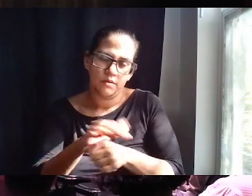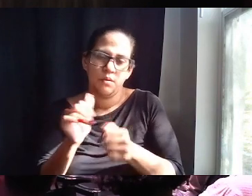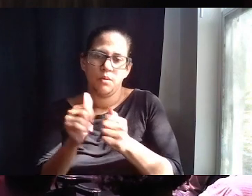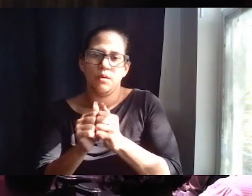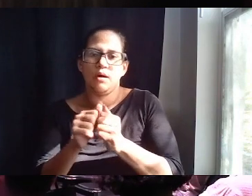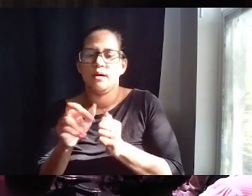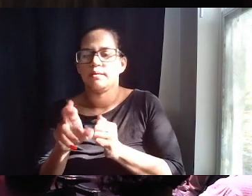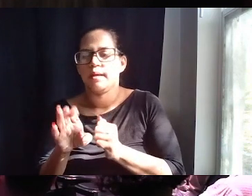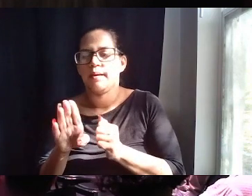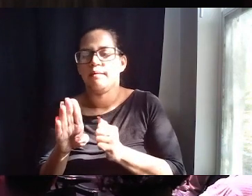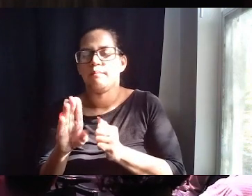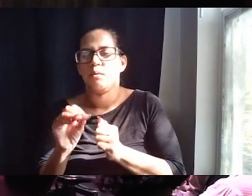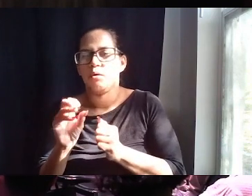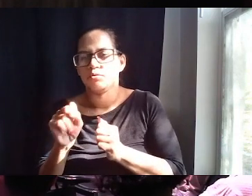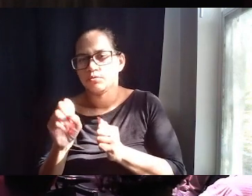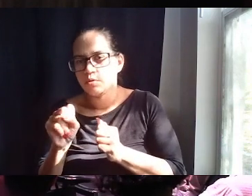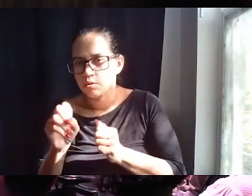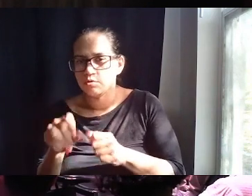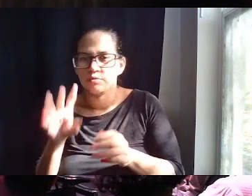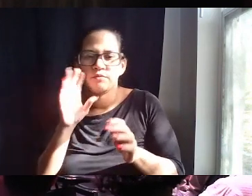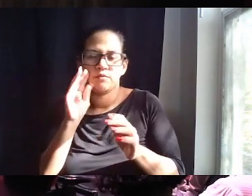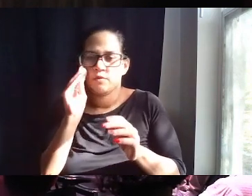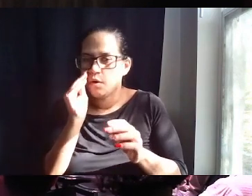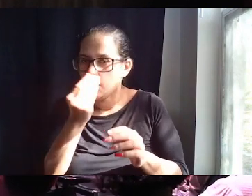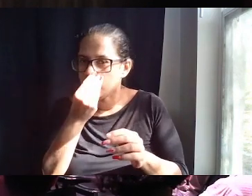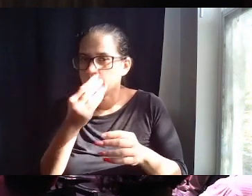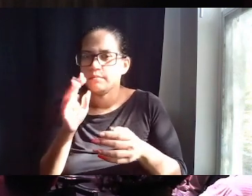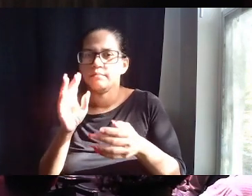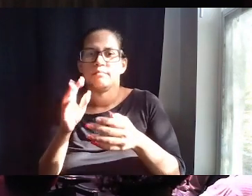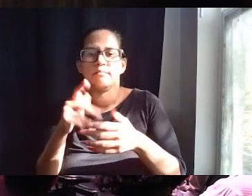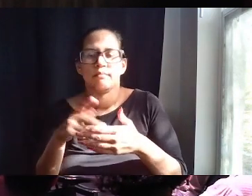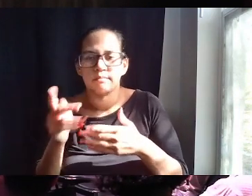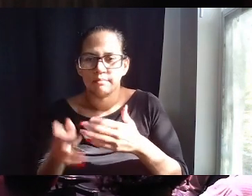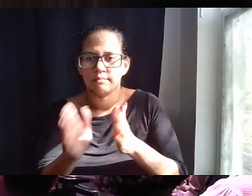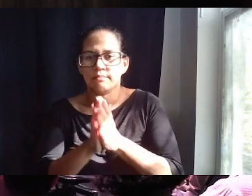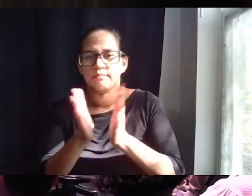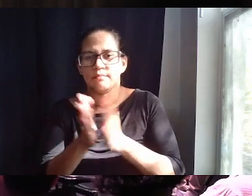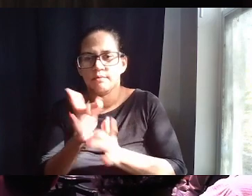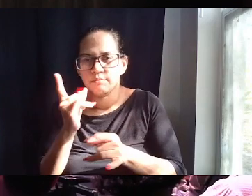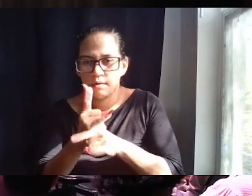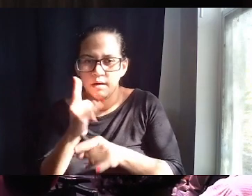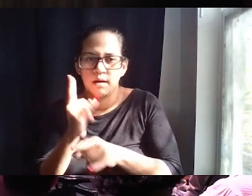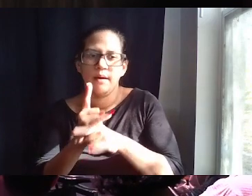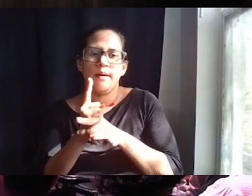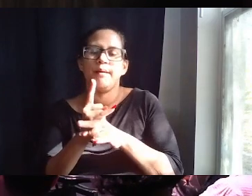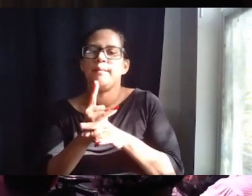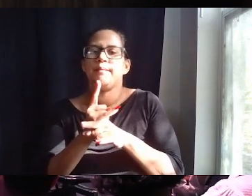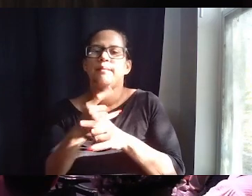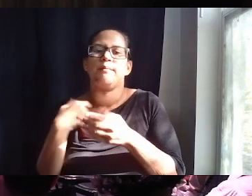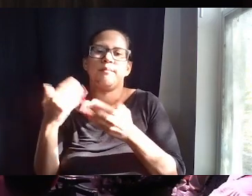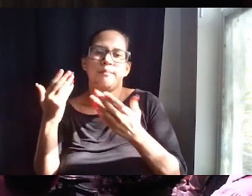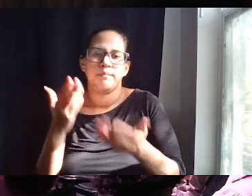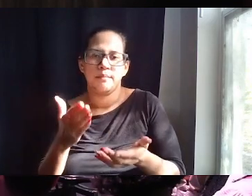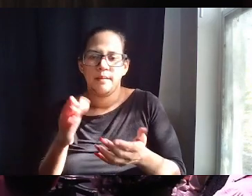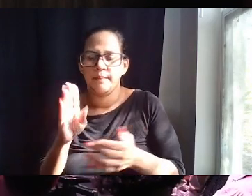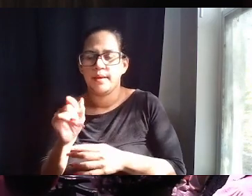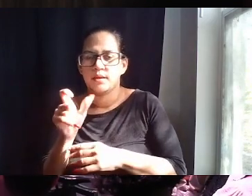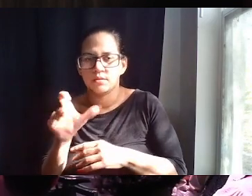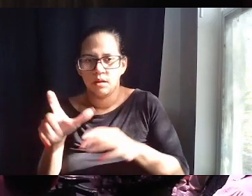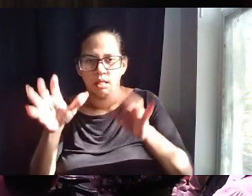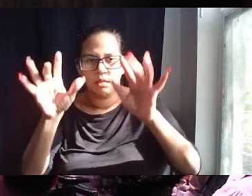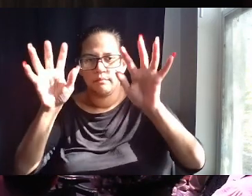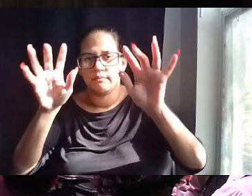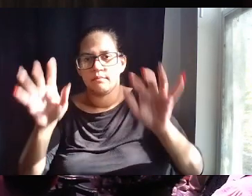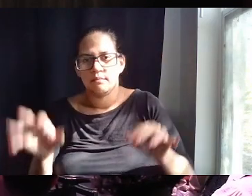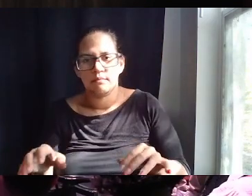flores, programs, books, a glass of rum. I brought a handful of basil, porque I couldn't get